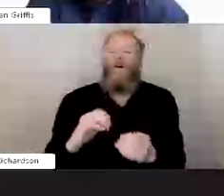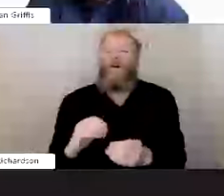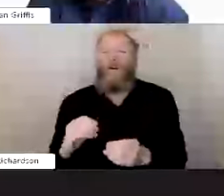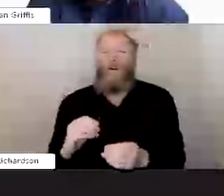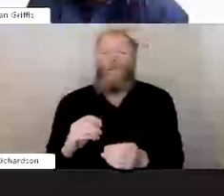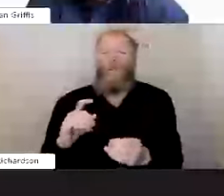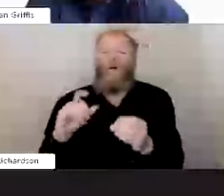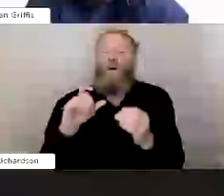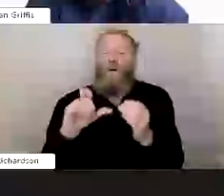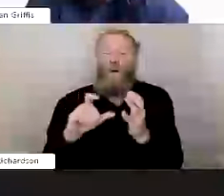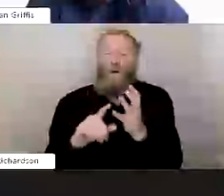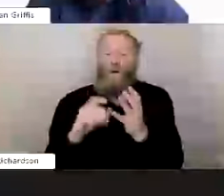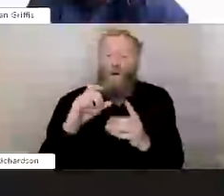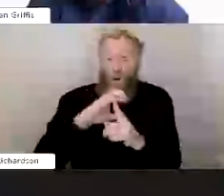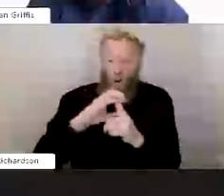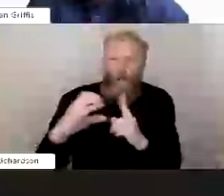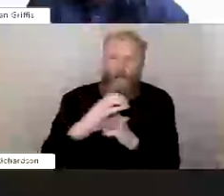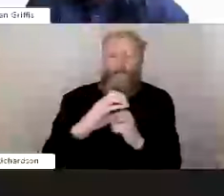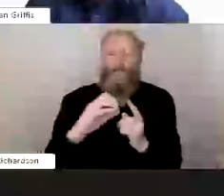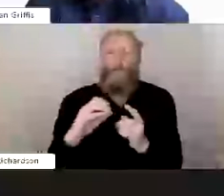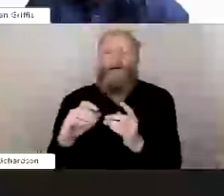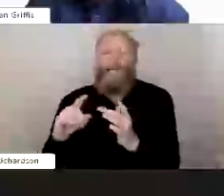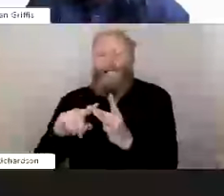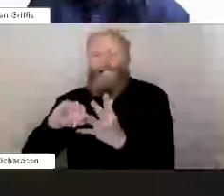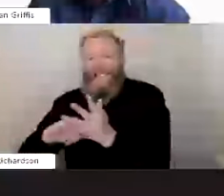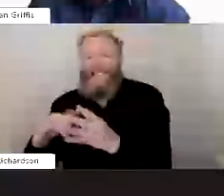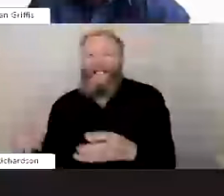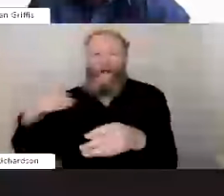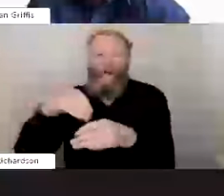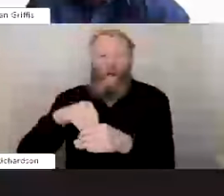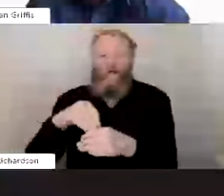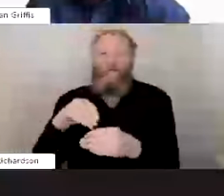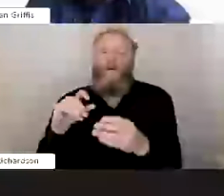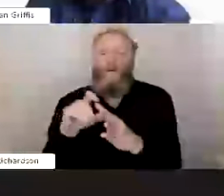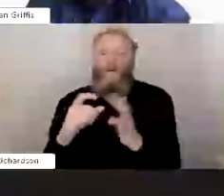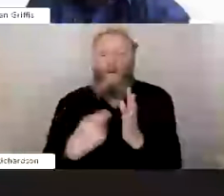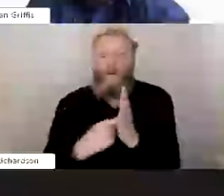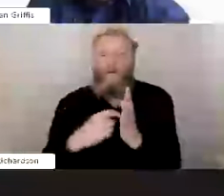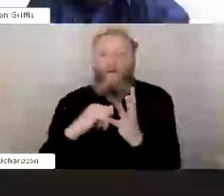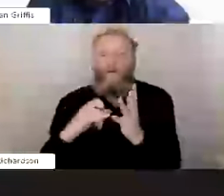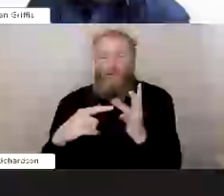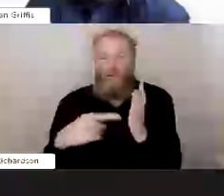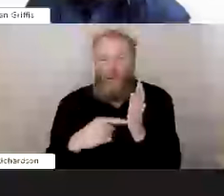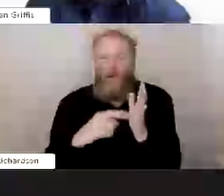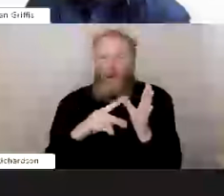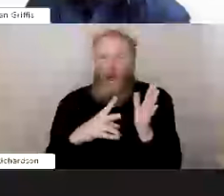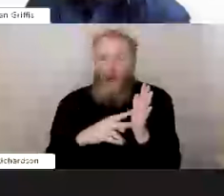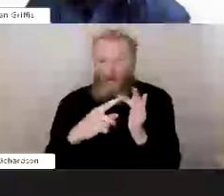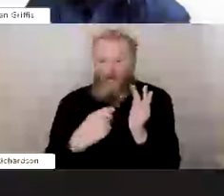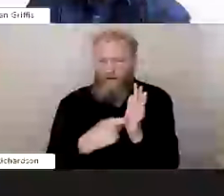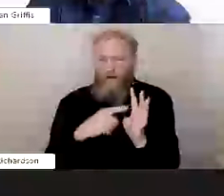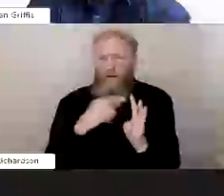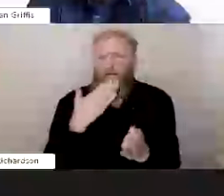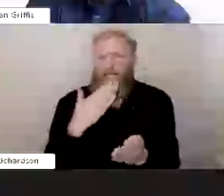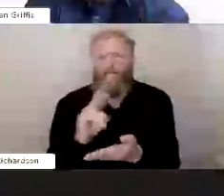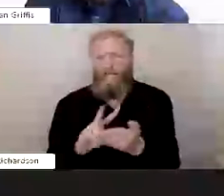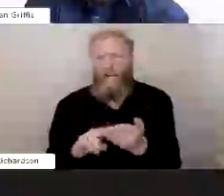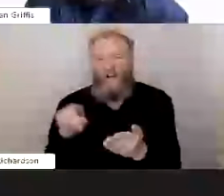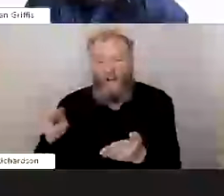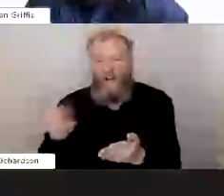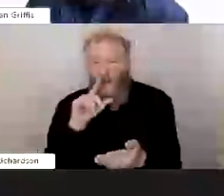book, Culture is Inclusion. Read that. You can still order it off our website, I think. So that's a brilliant resource. So,